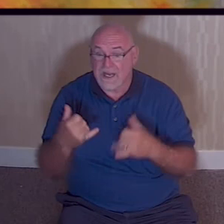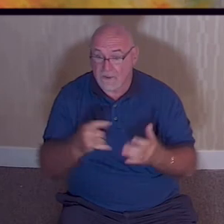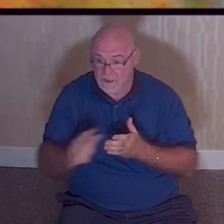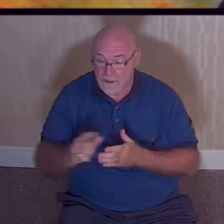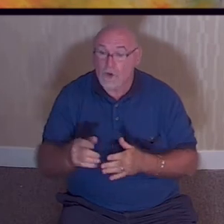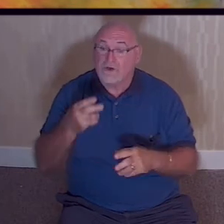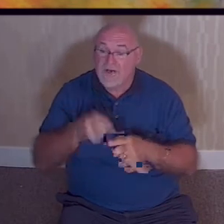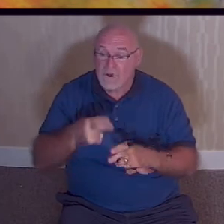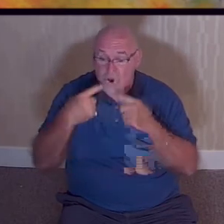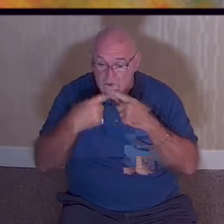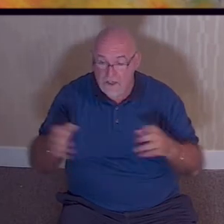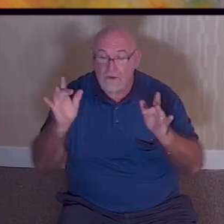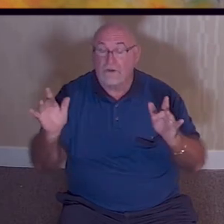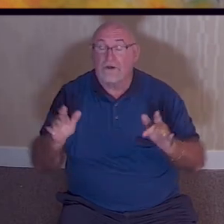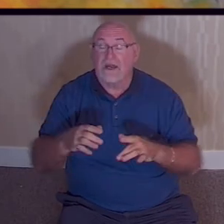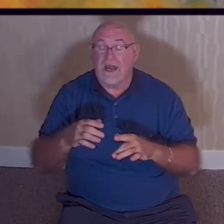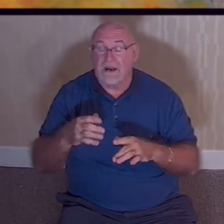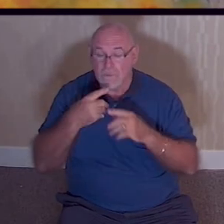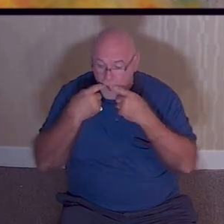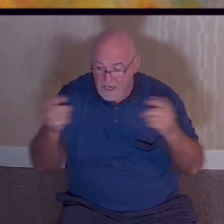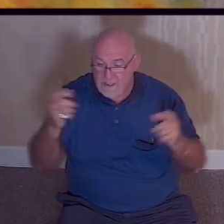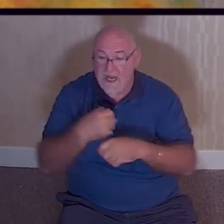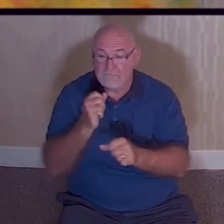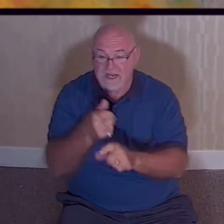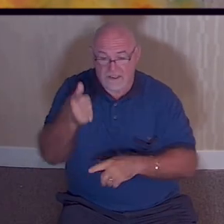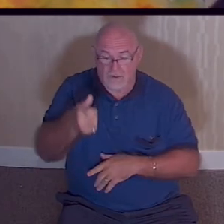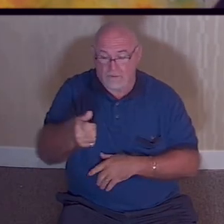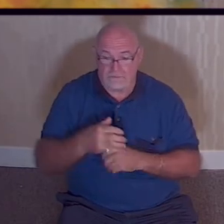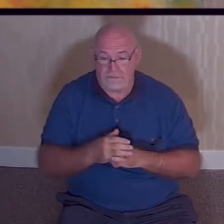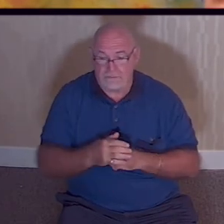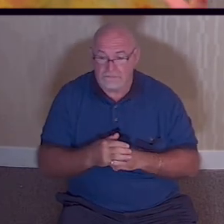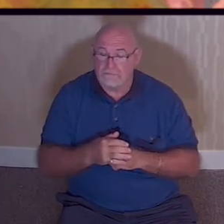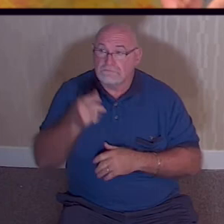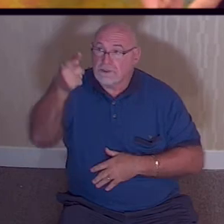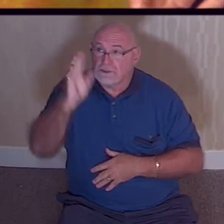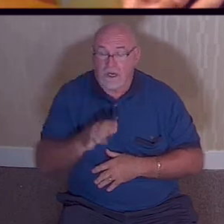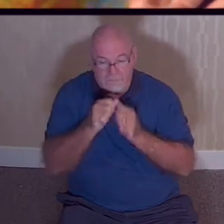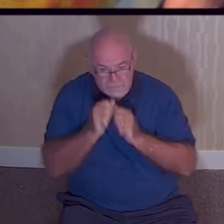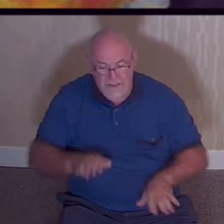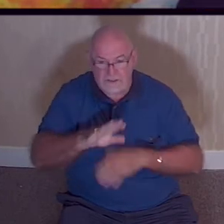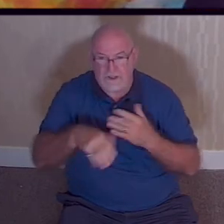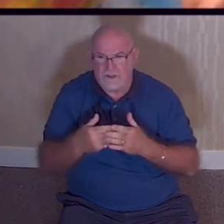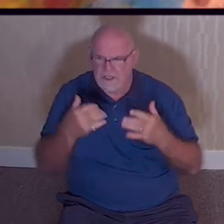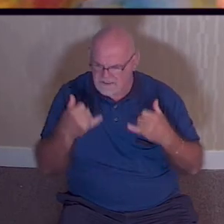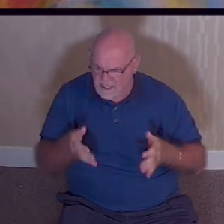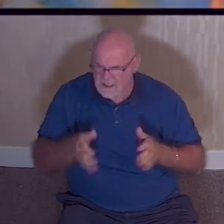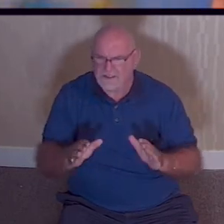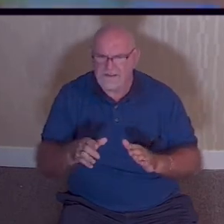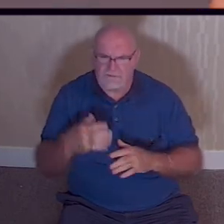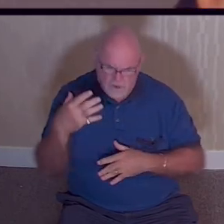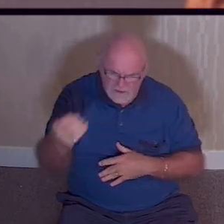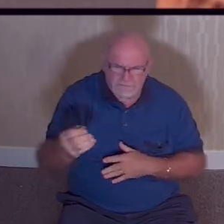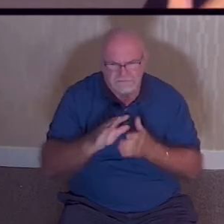miracle, to proclaim your miracle, and to make it your own. God bless us all. Now, let us go be the